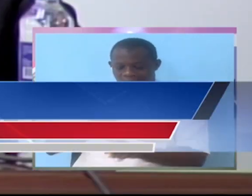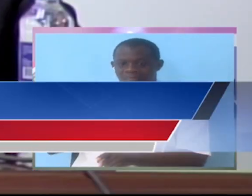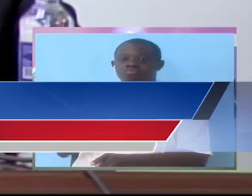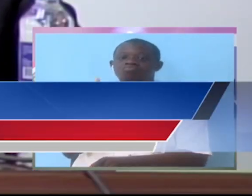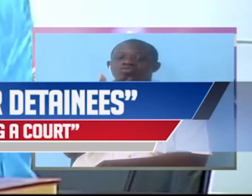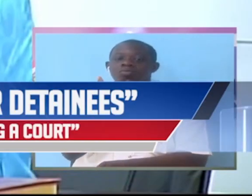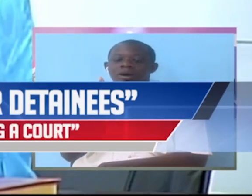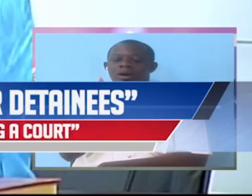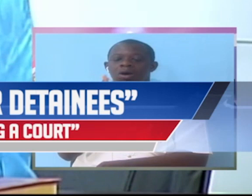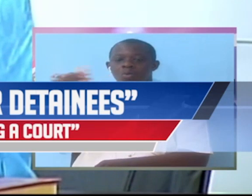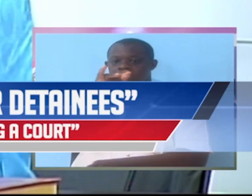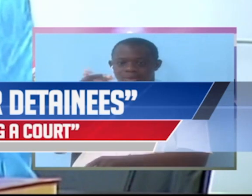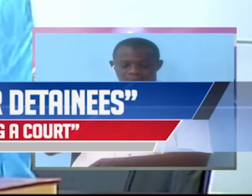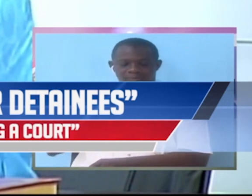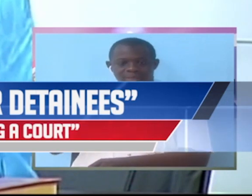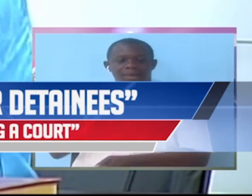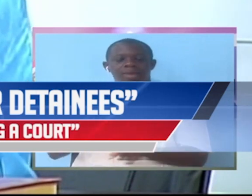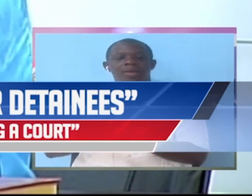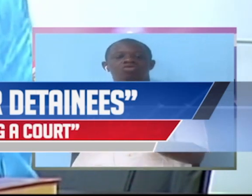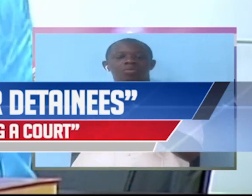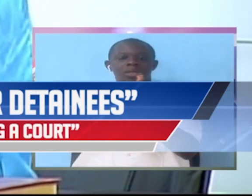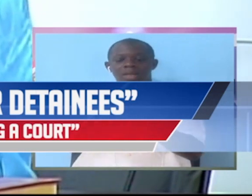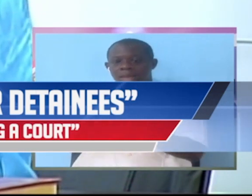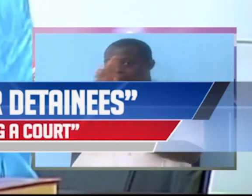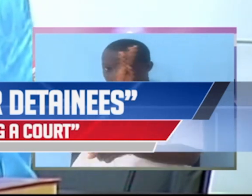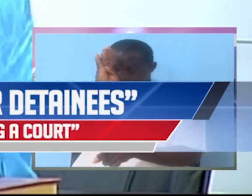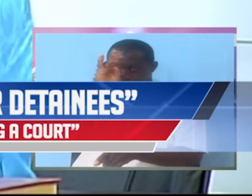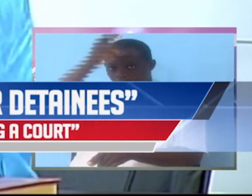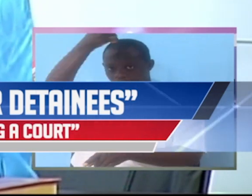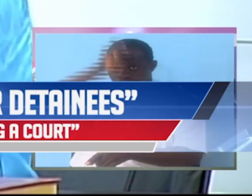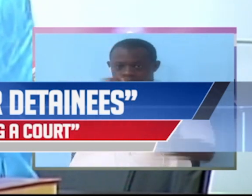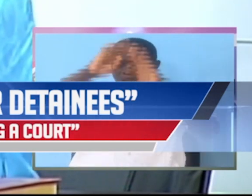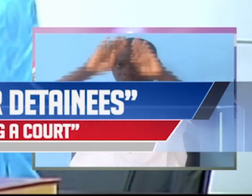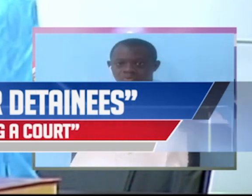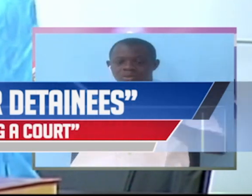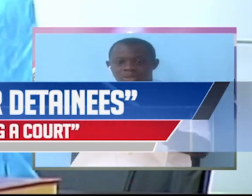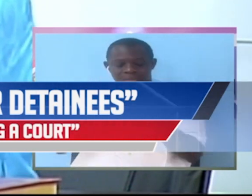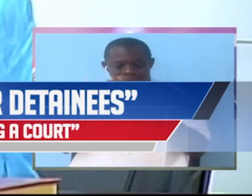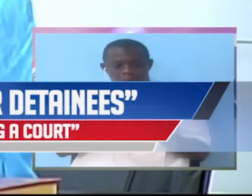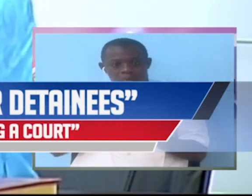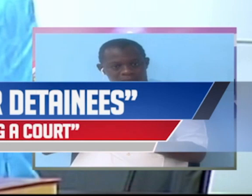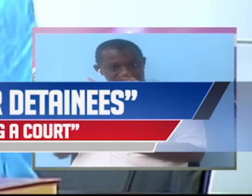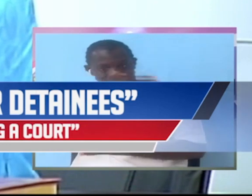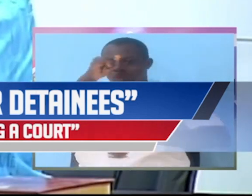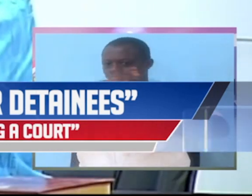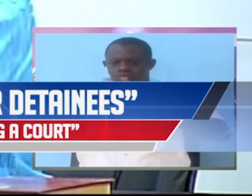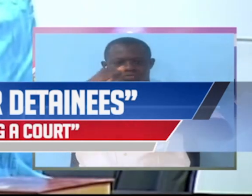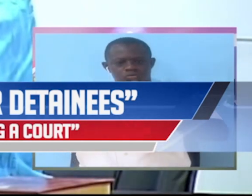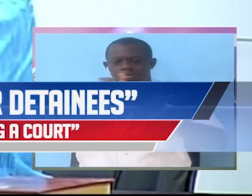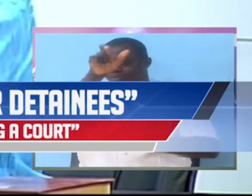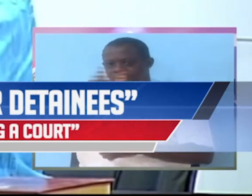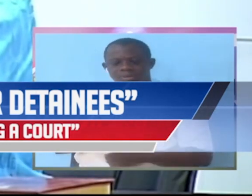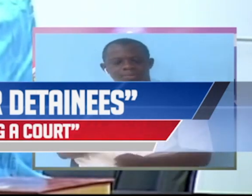Kambai, Kemo Kante and some Kasamas rebels, where they were locked up at the special security wing, cell number 5, for